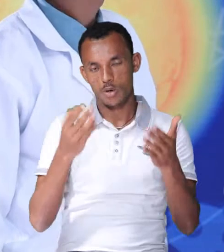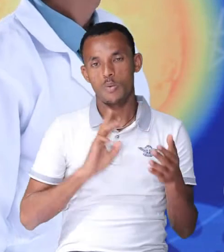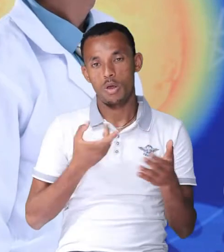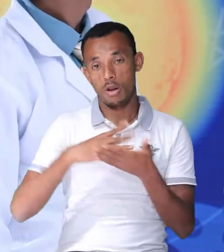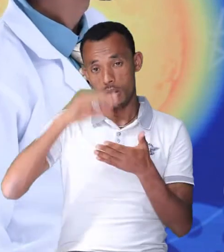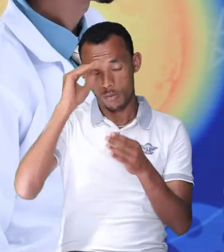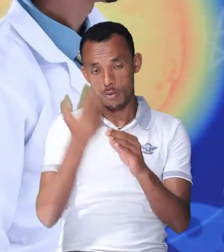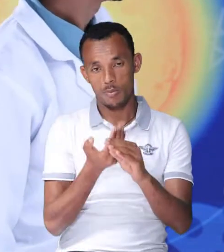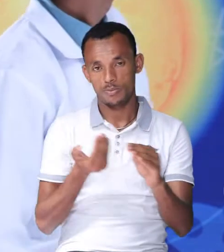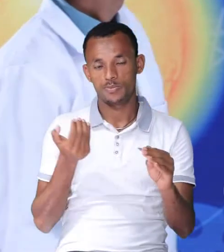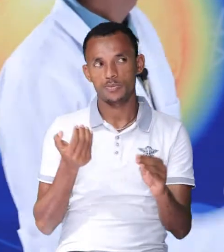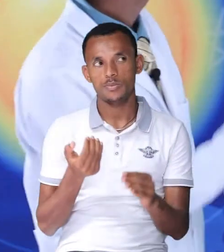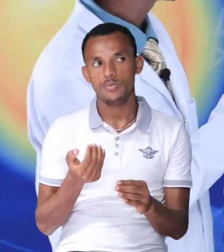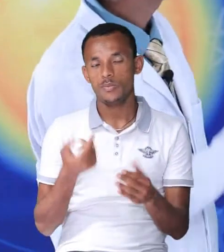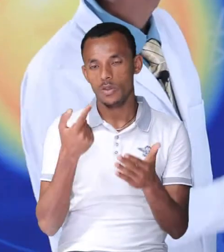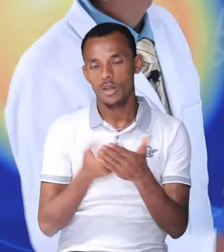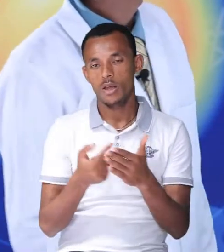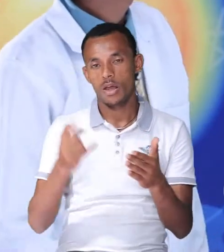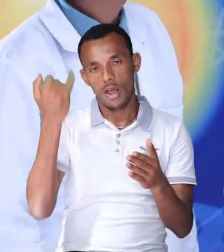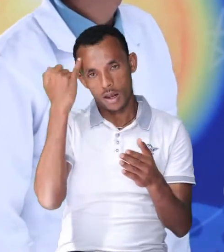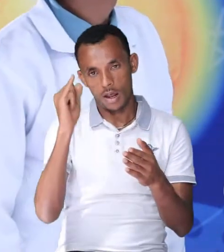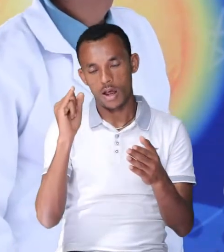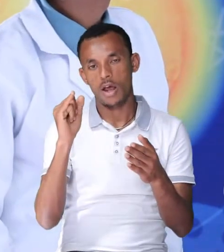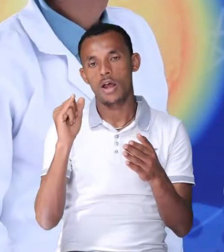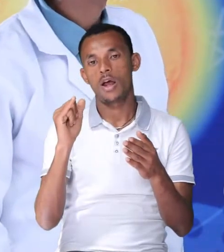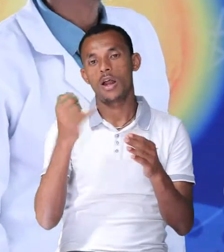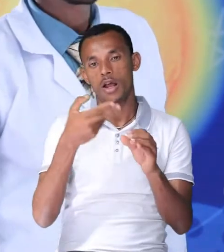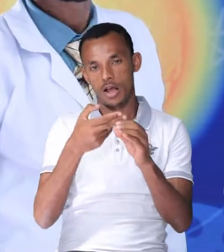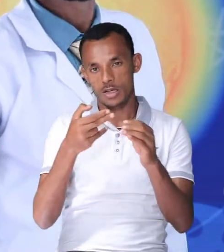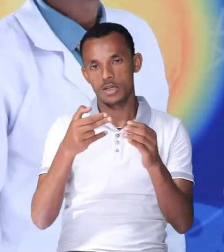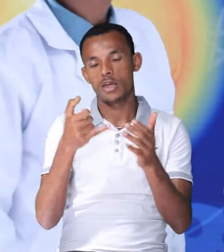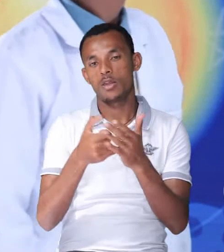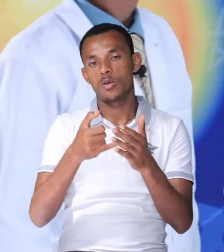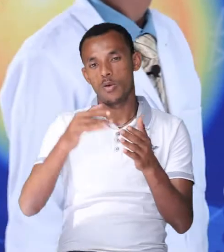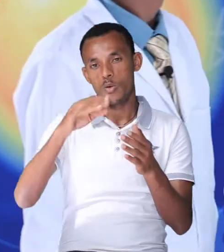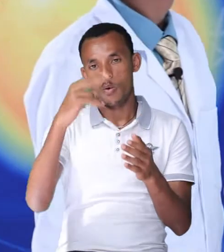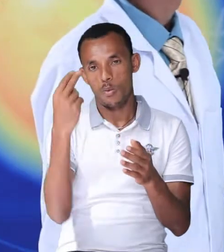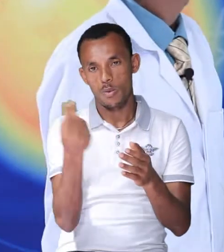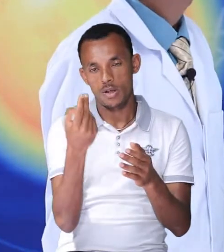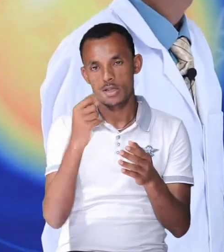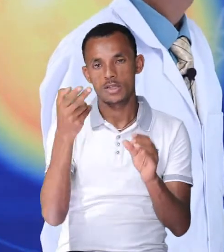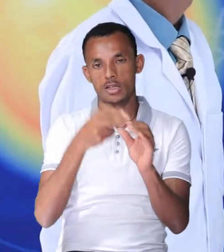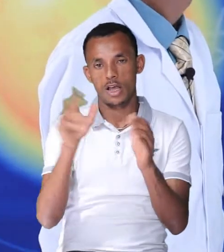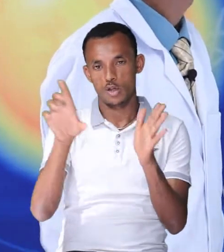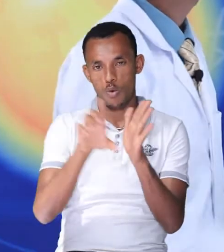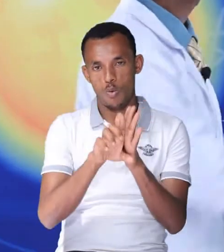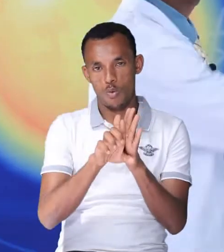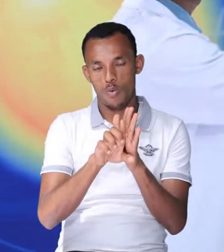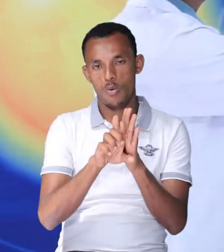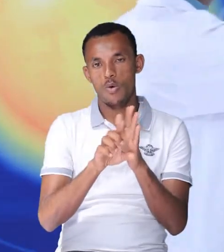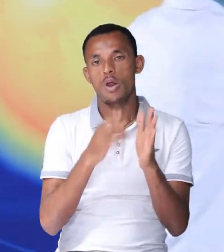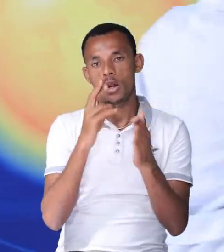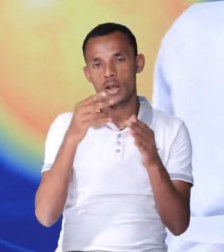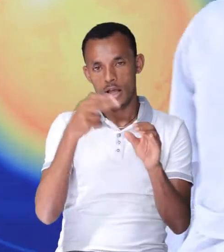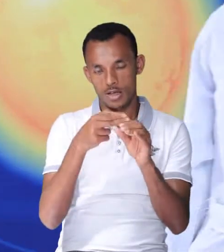earlier. Here, ideal gas, hypothetical gas that obeys the gas laws. Real gas